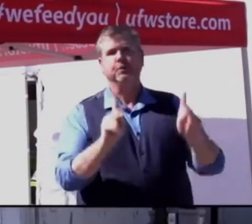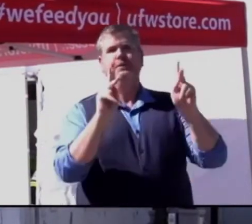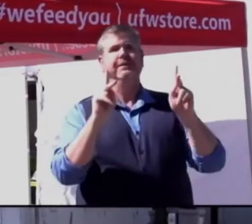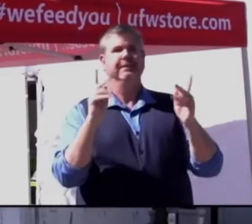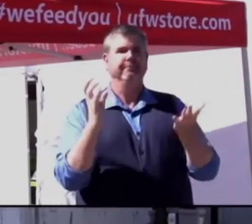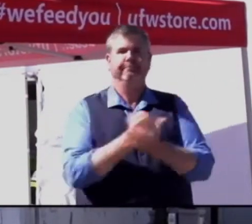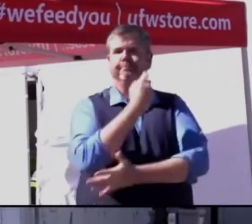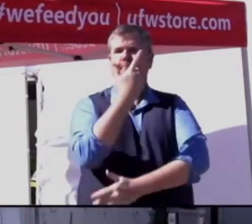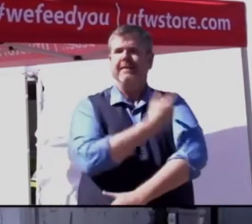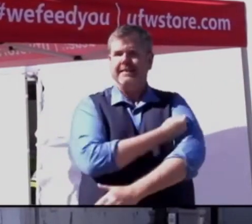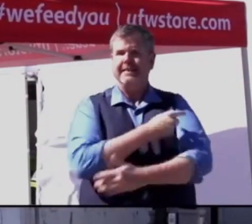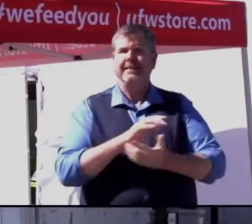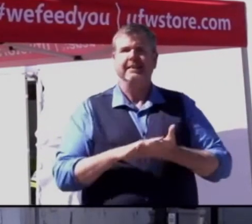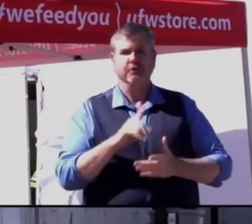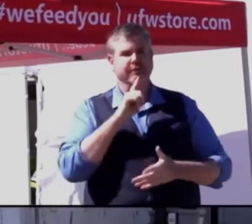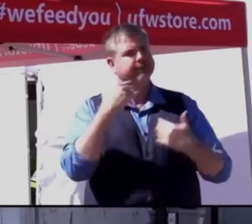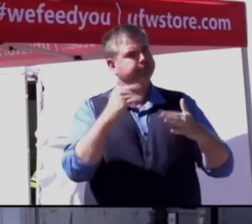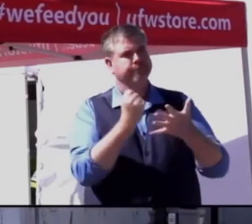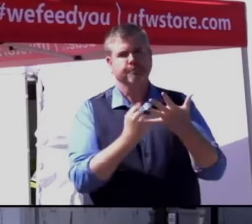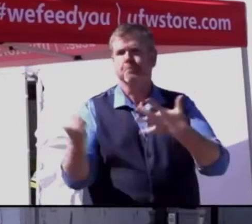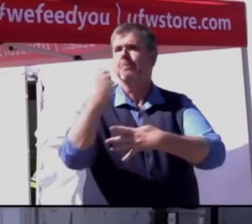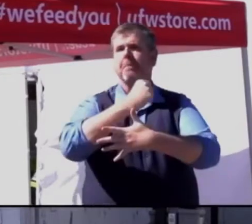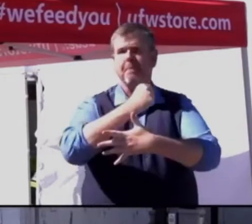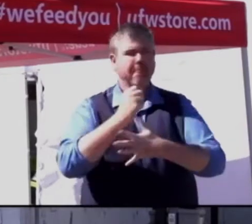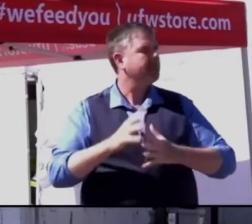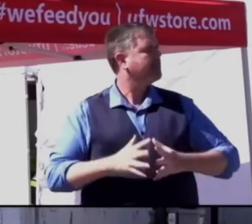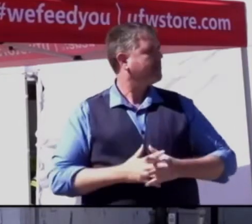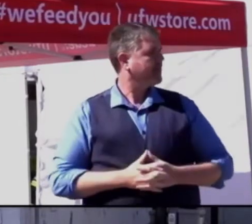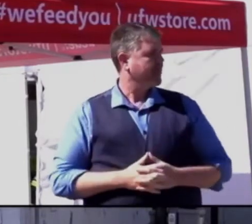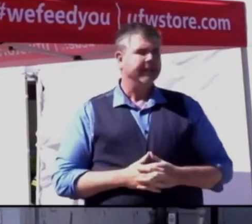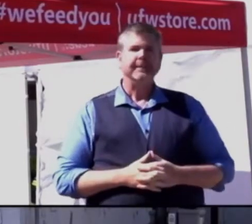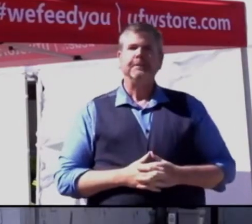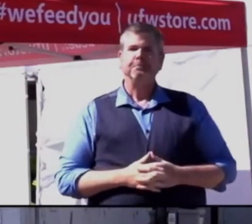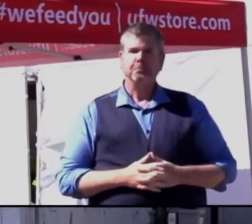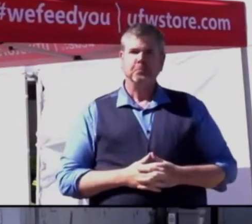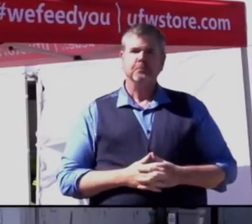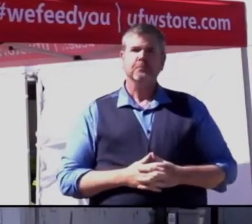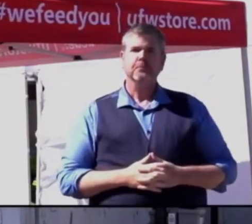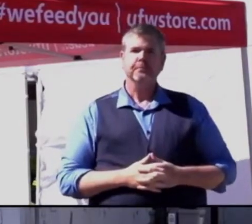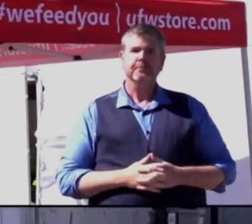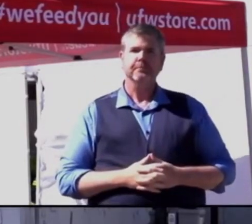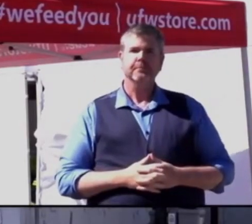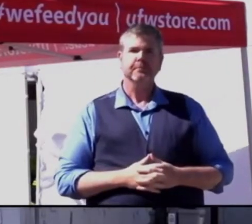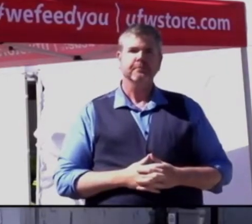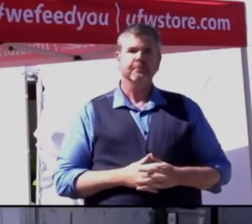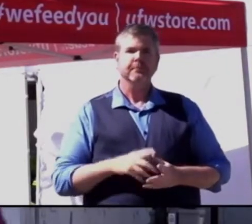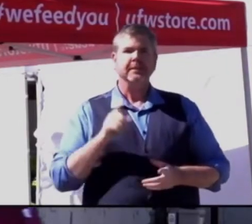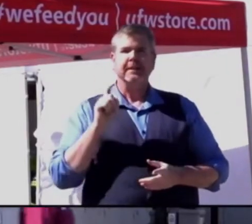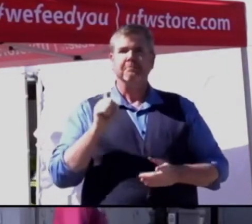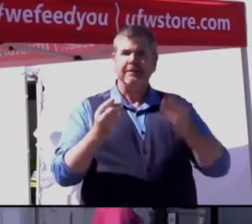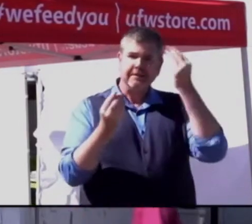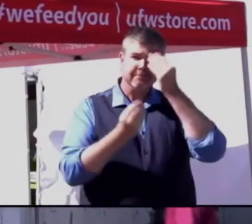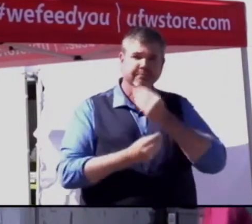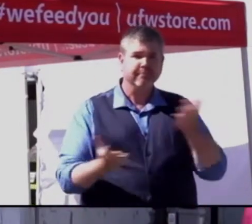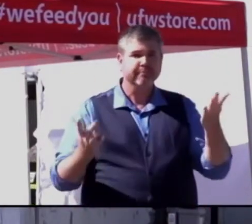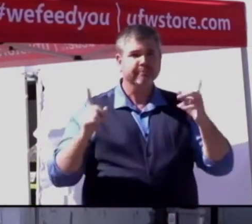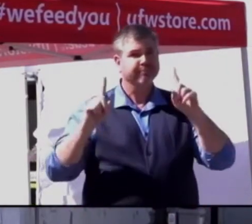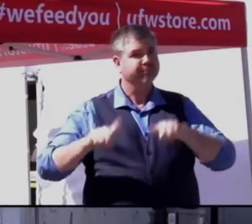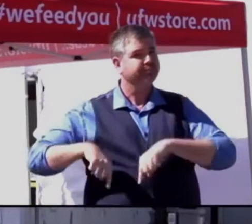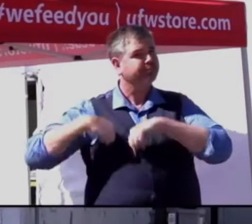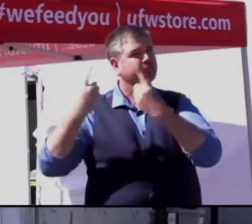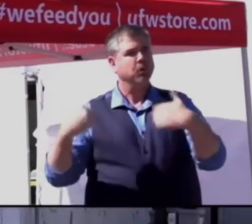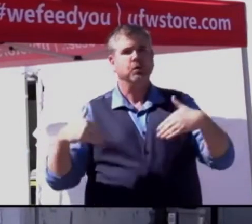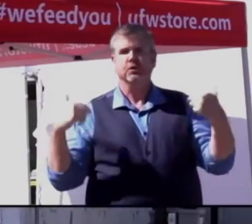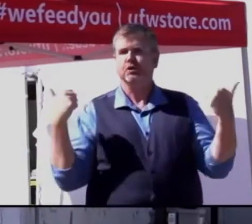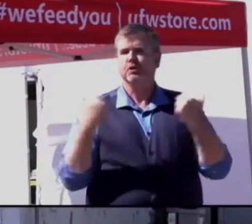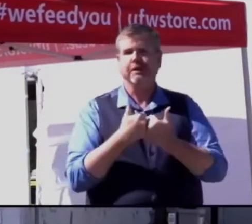the priority status gets triggered in that county. I must say that up until now, it's been a challenge to get